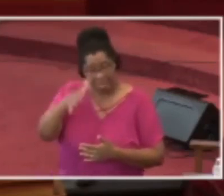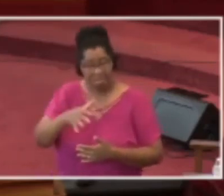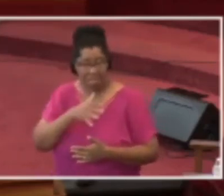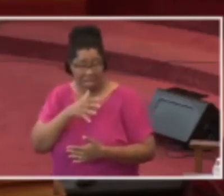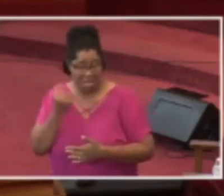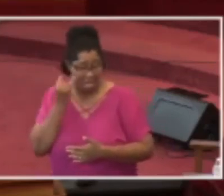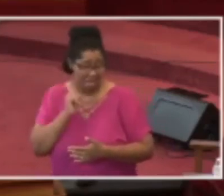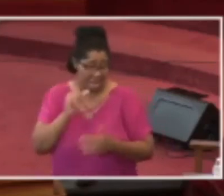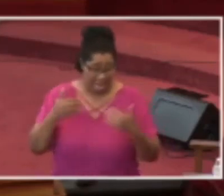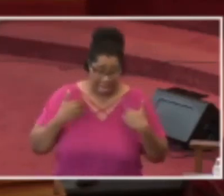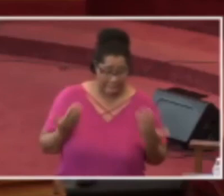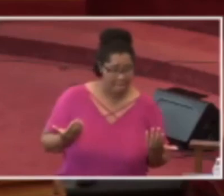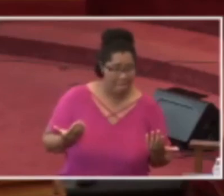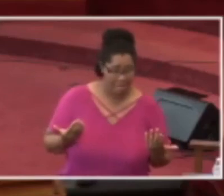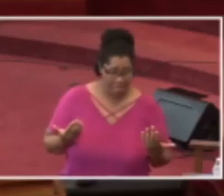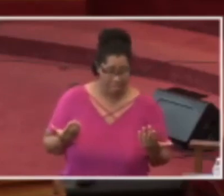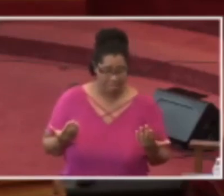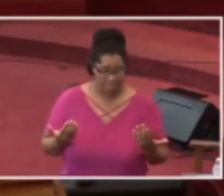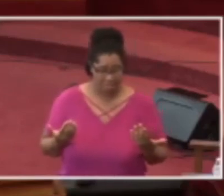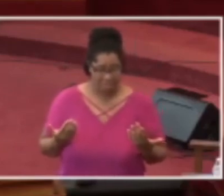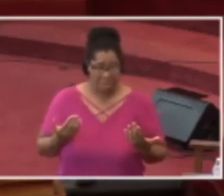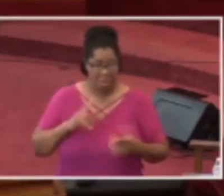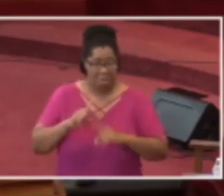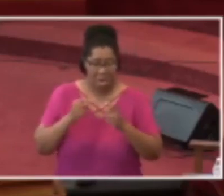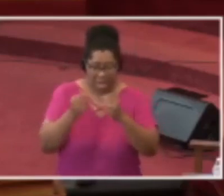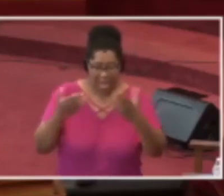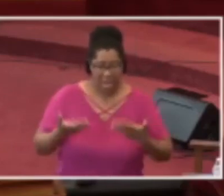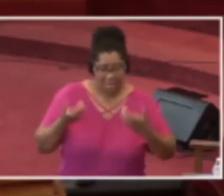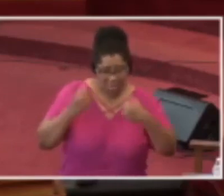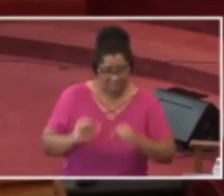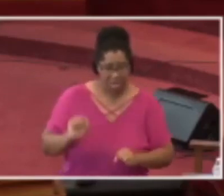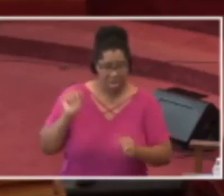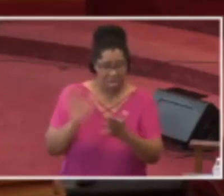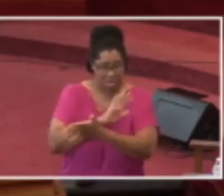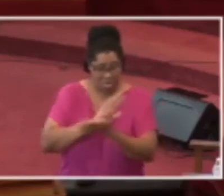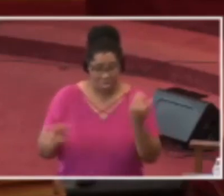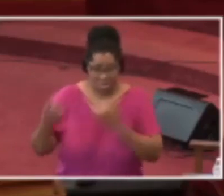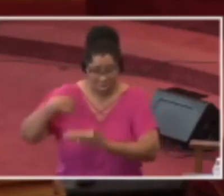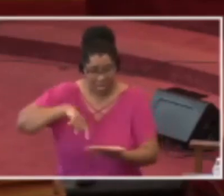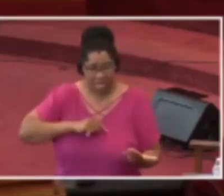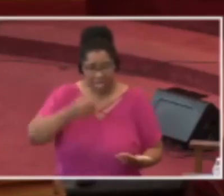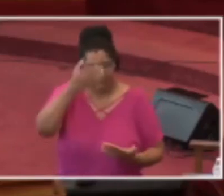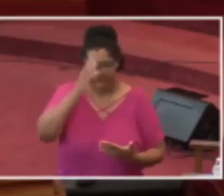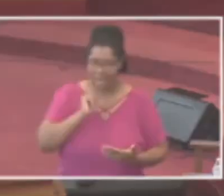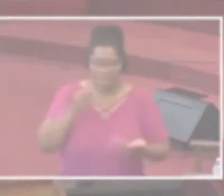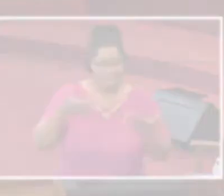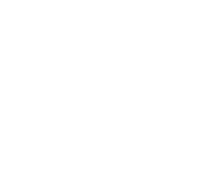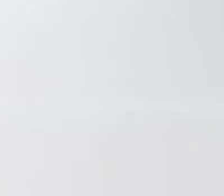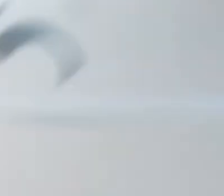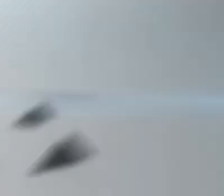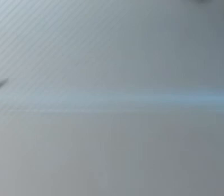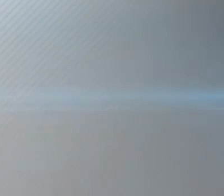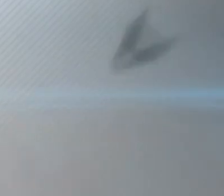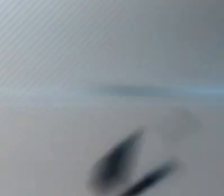the fatherless. Even when our enemies came upon us to eat up our flesh, God won't let go.